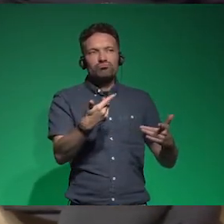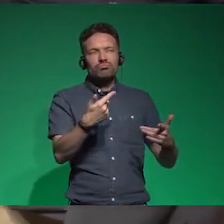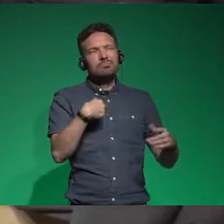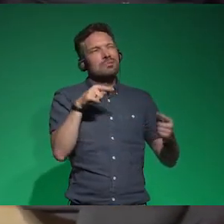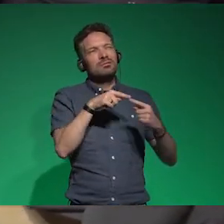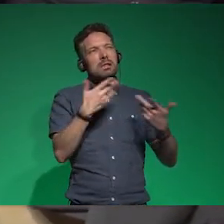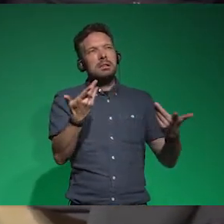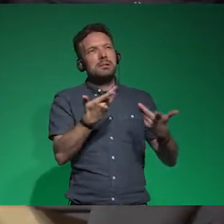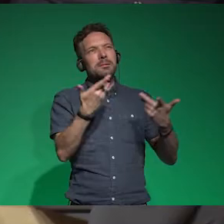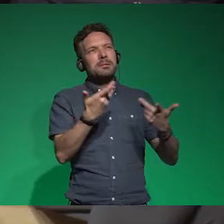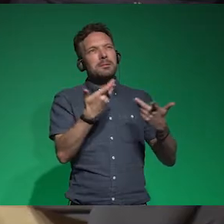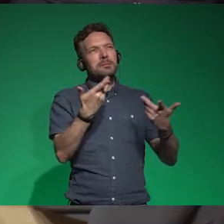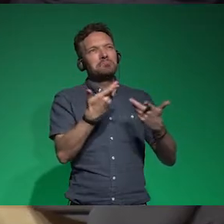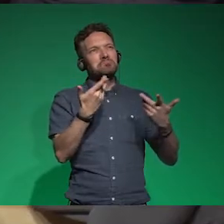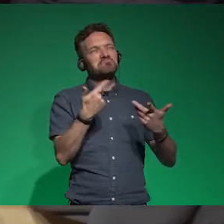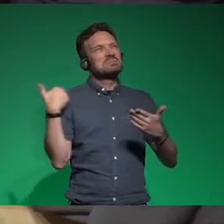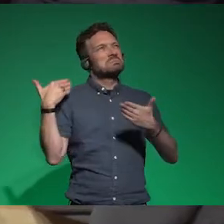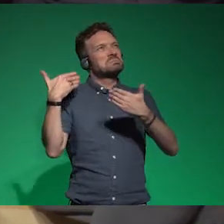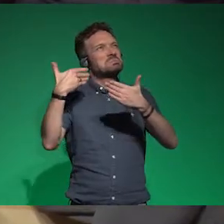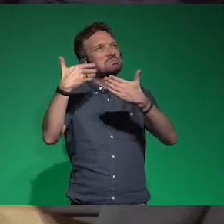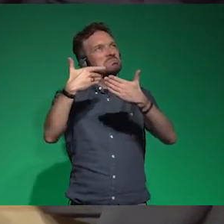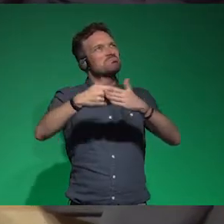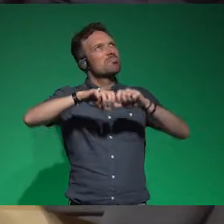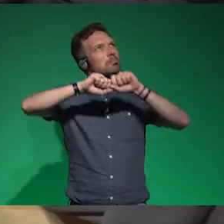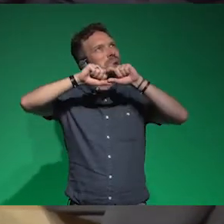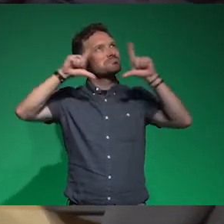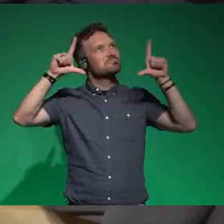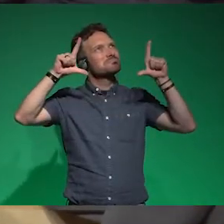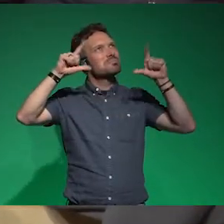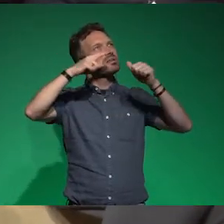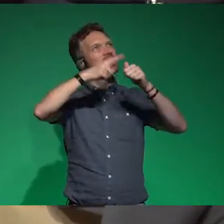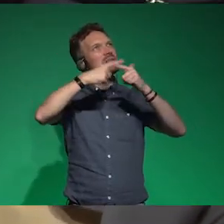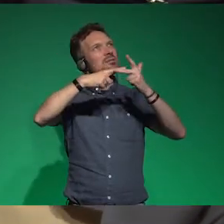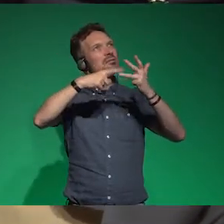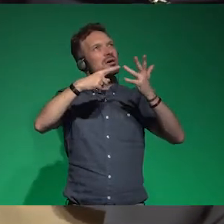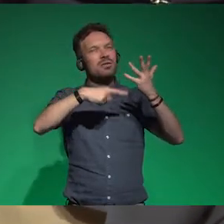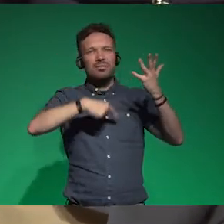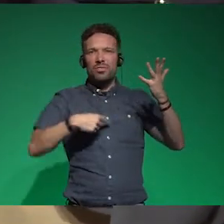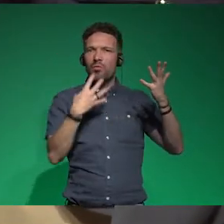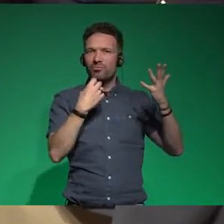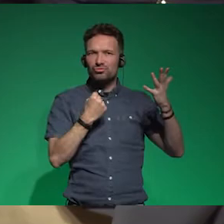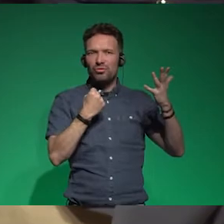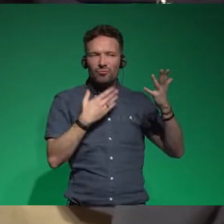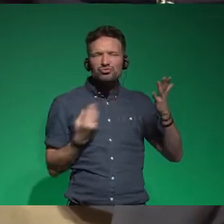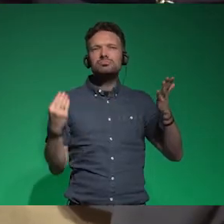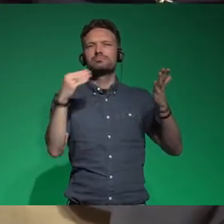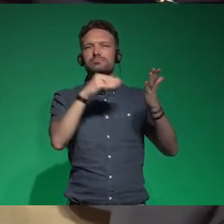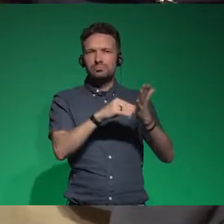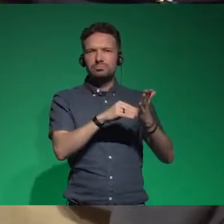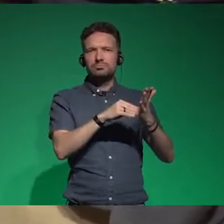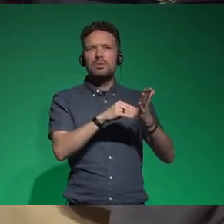can knows the context and then everybody can see what's like the purpose what